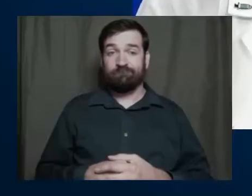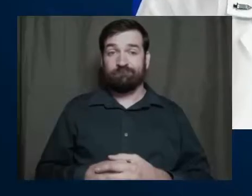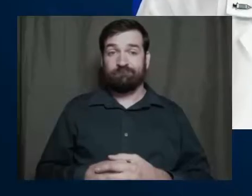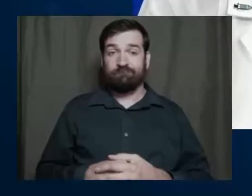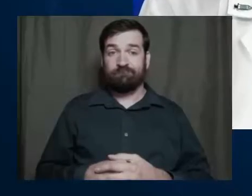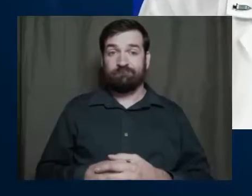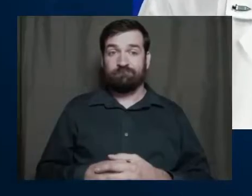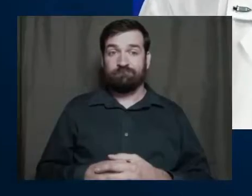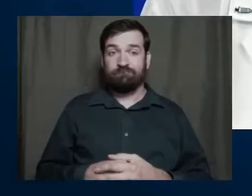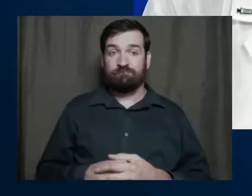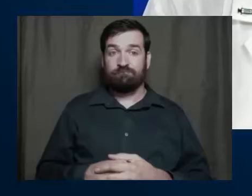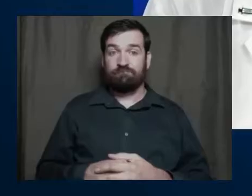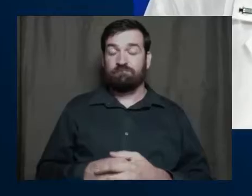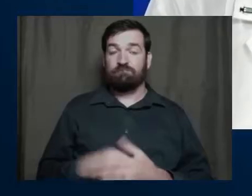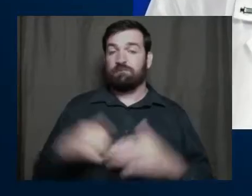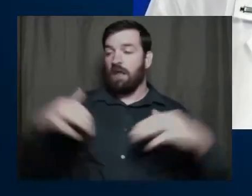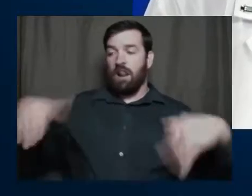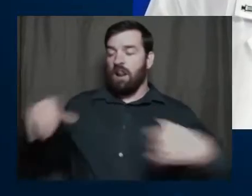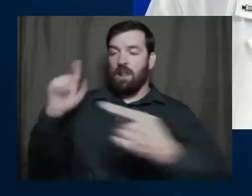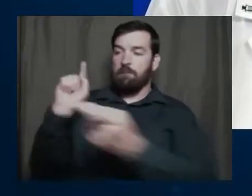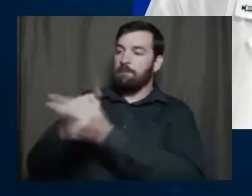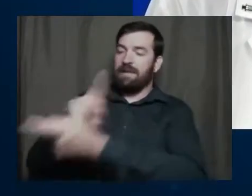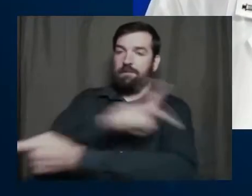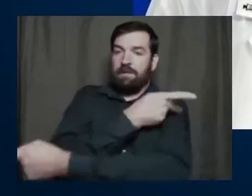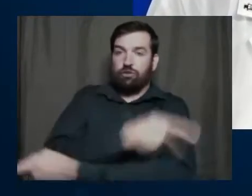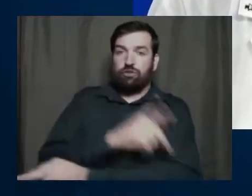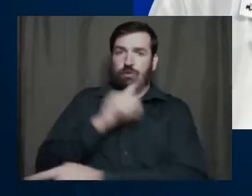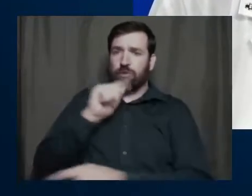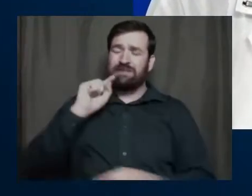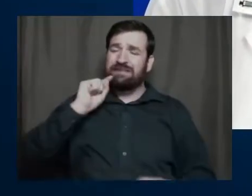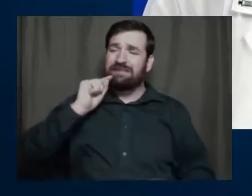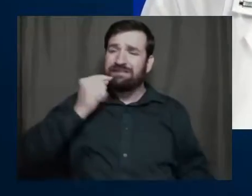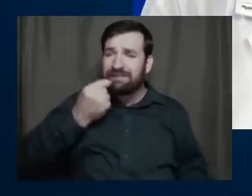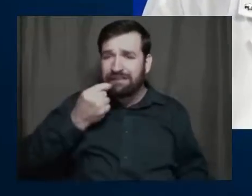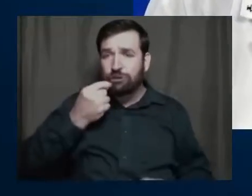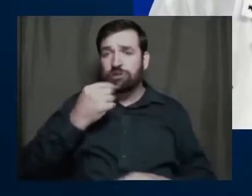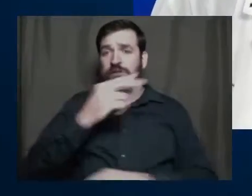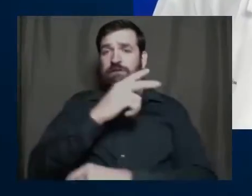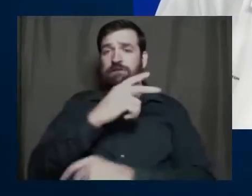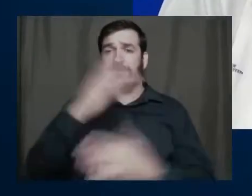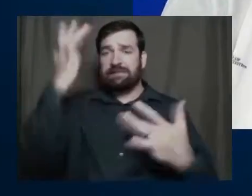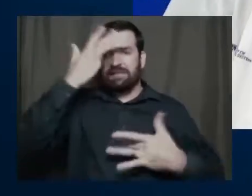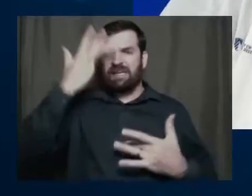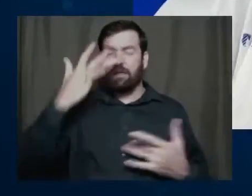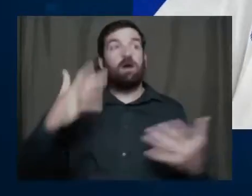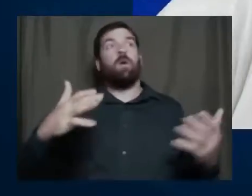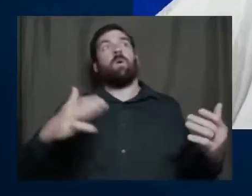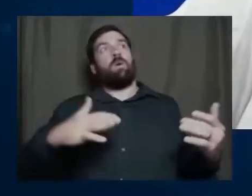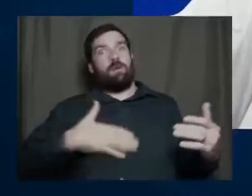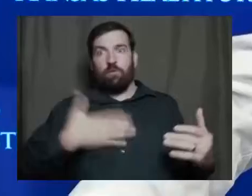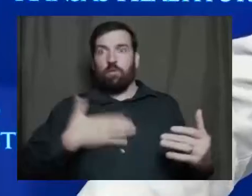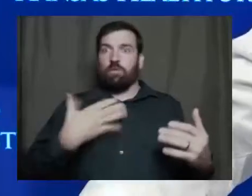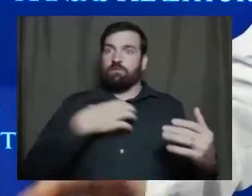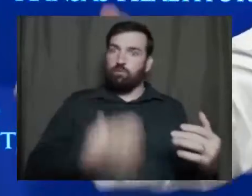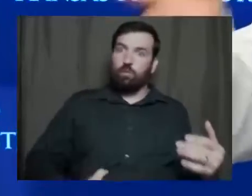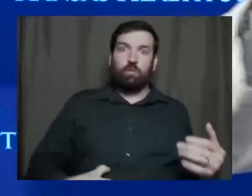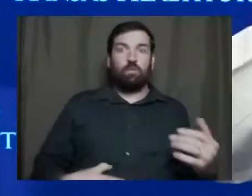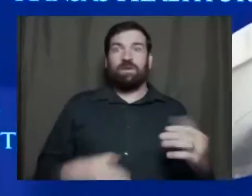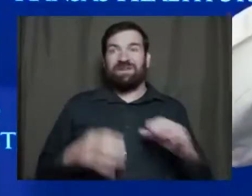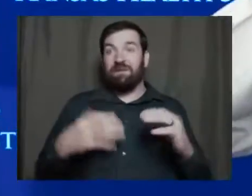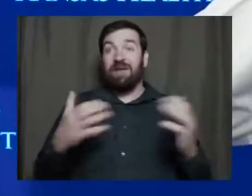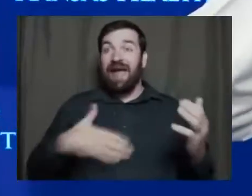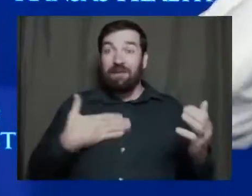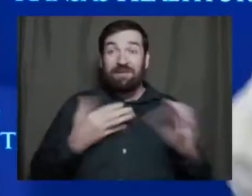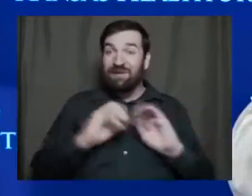a patient who is really sick with COVID who said, gosh, I'm so glad I was not vaccinated. Right. Man, I made the right choice. I'm telling you, if you go ask all the